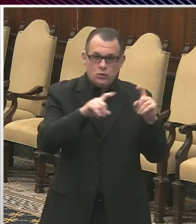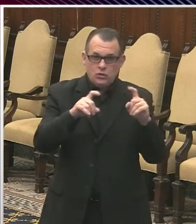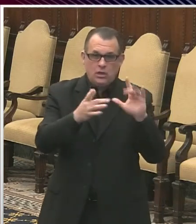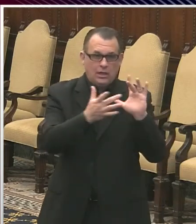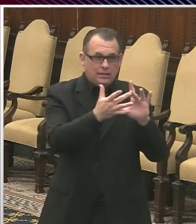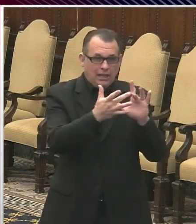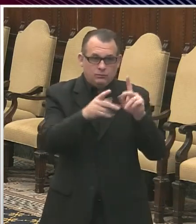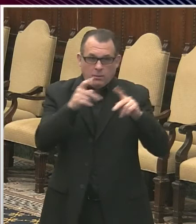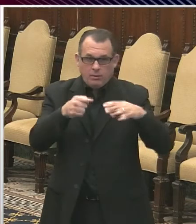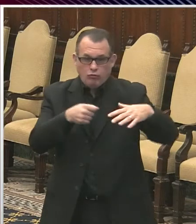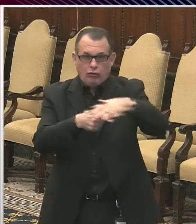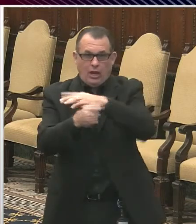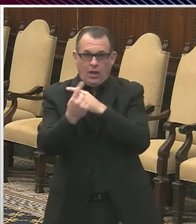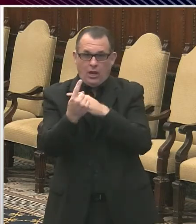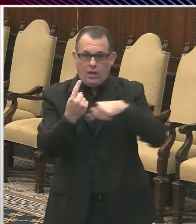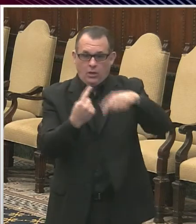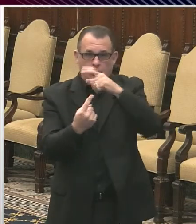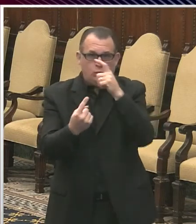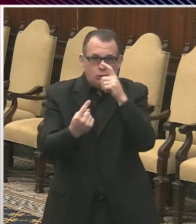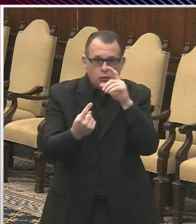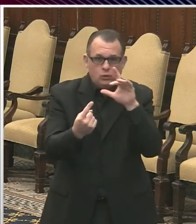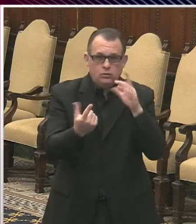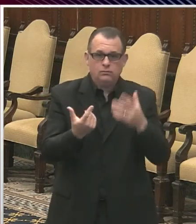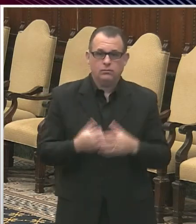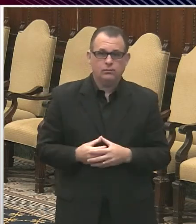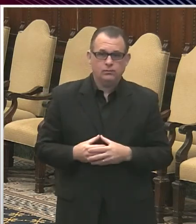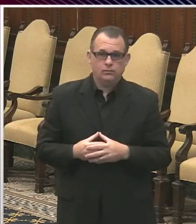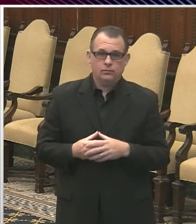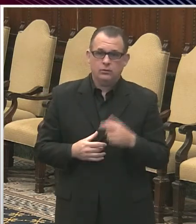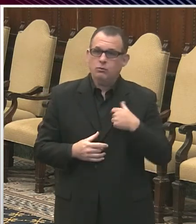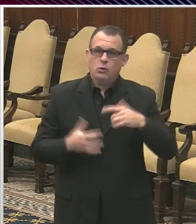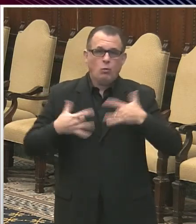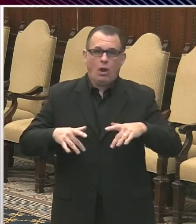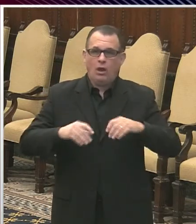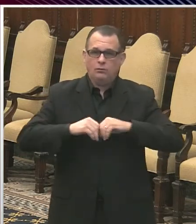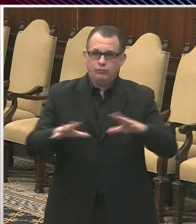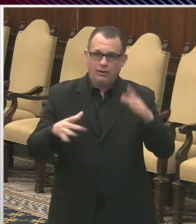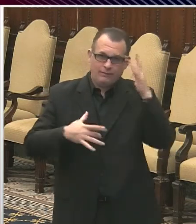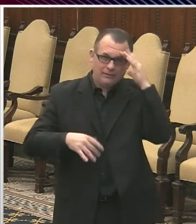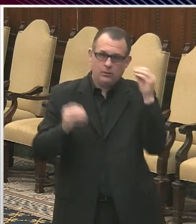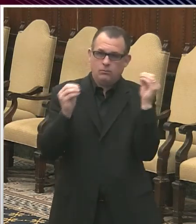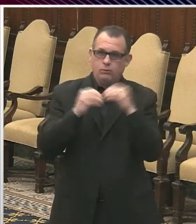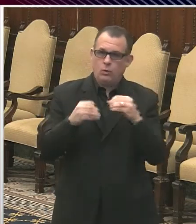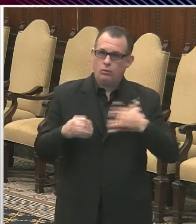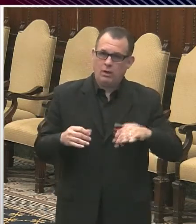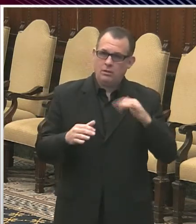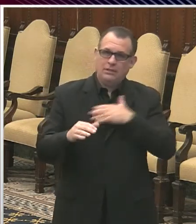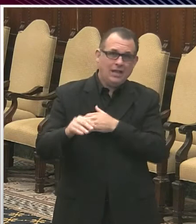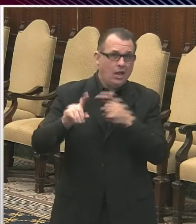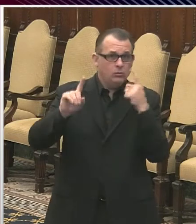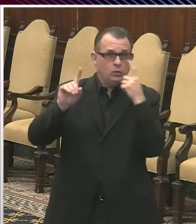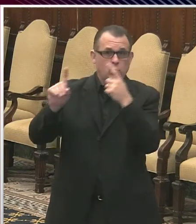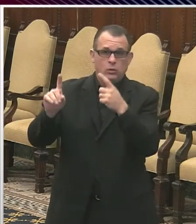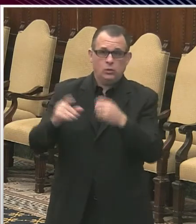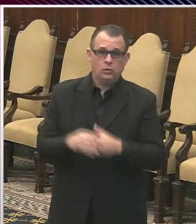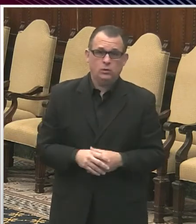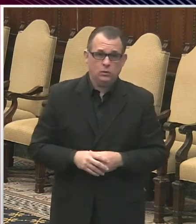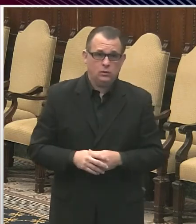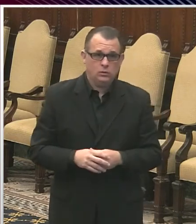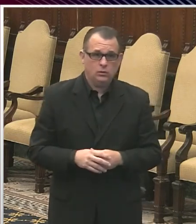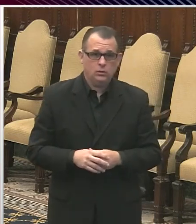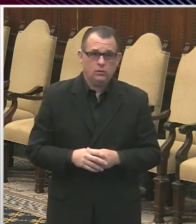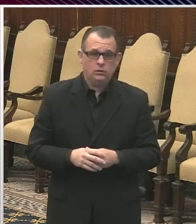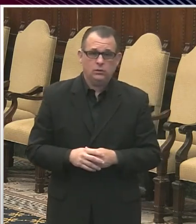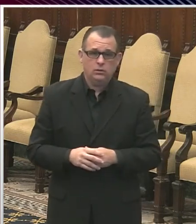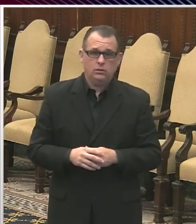those contacts and have them go into quarantine so they don't further spread the infection. And certainly that's our goal. It's going to take us a few steps